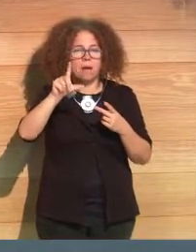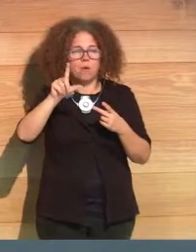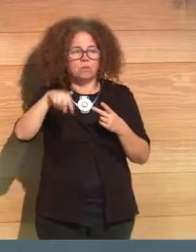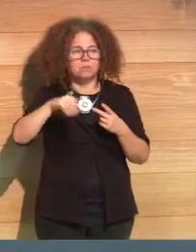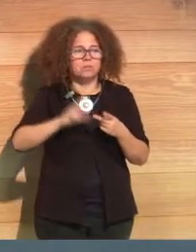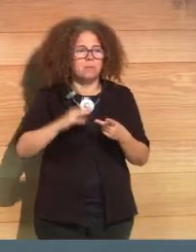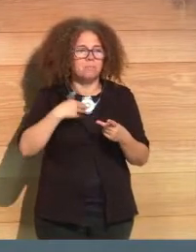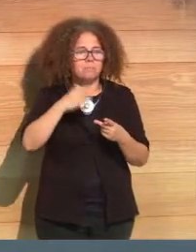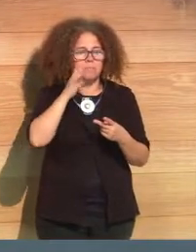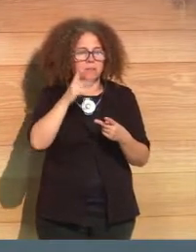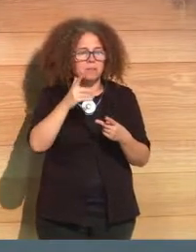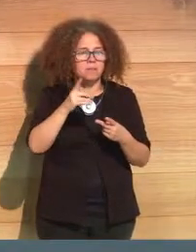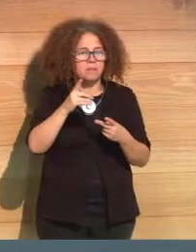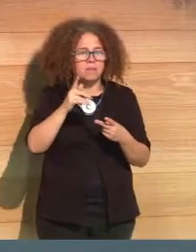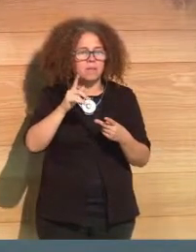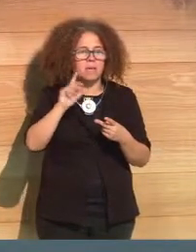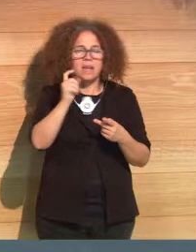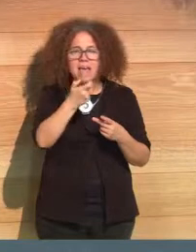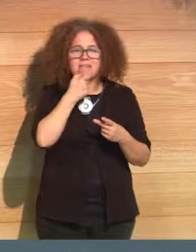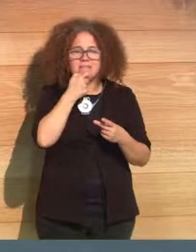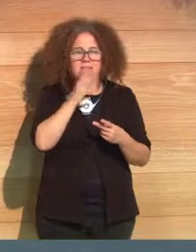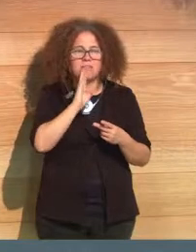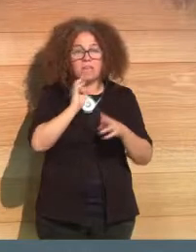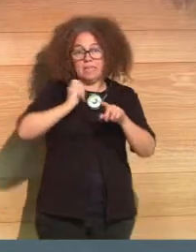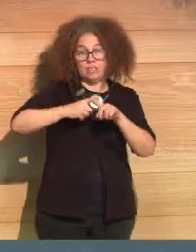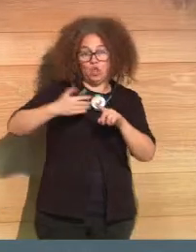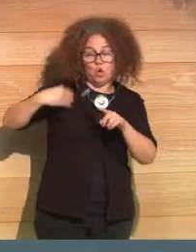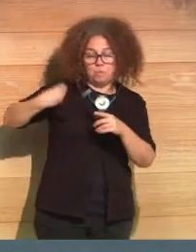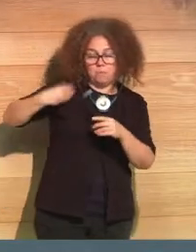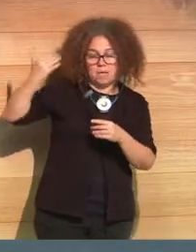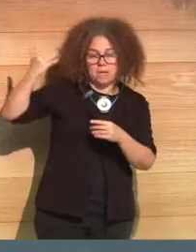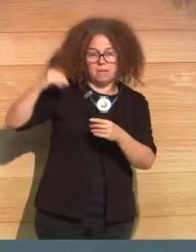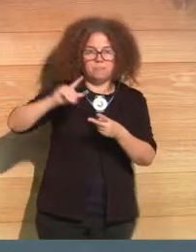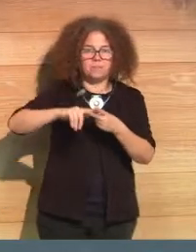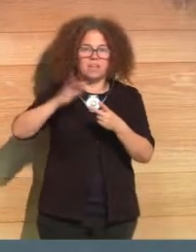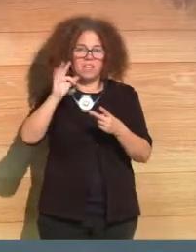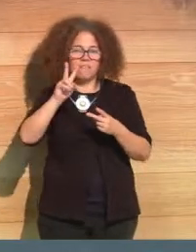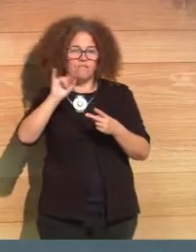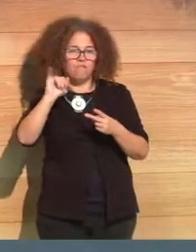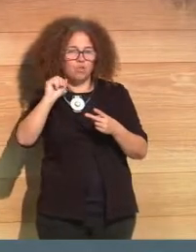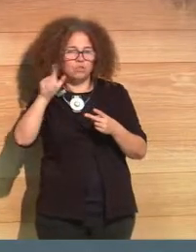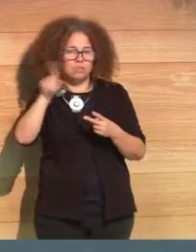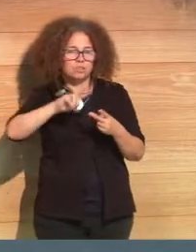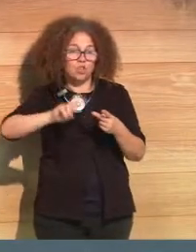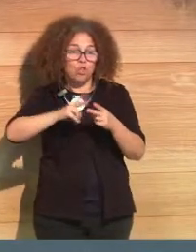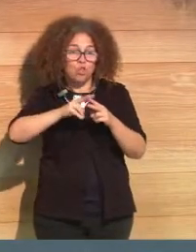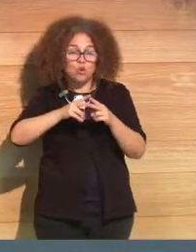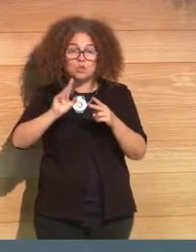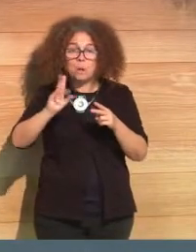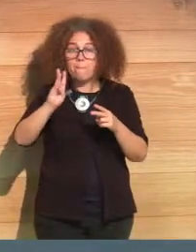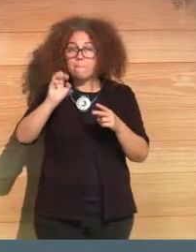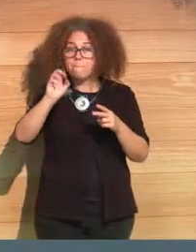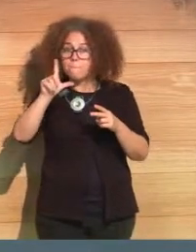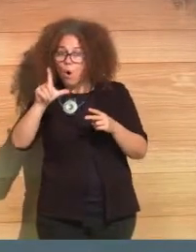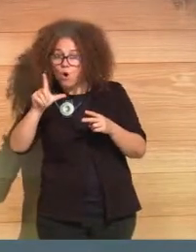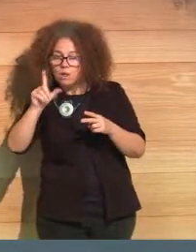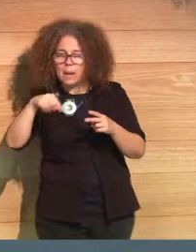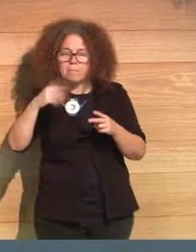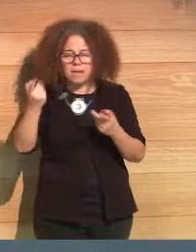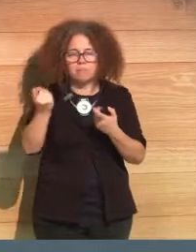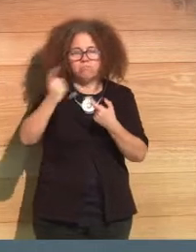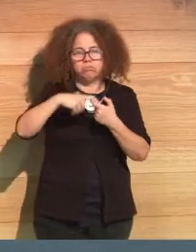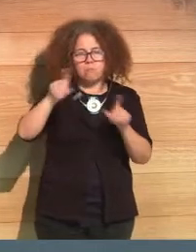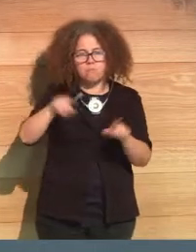live. And then in Fuji, it's also mostly Paul Gebanezam, and we have Rolly Porter later in the